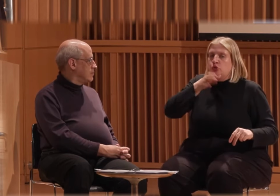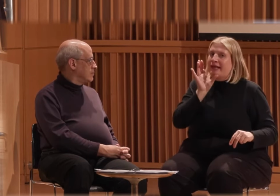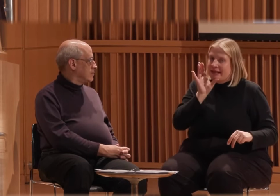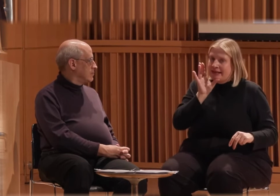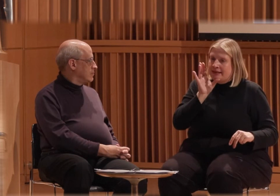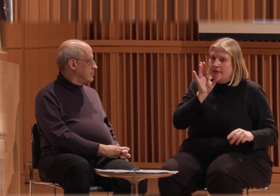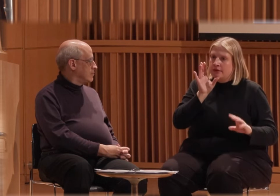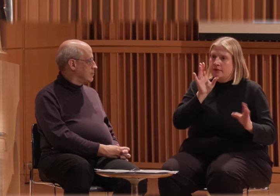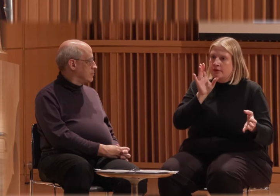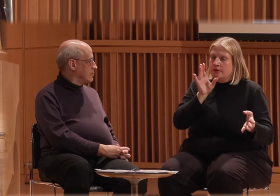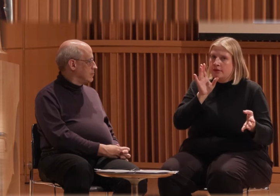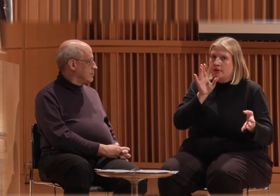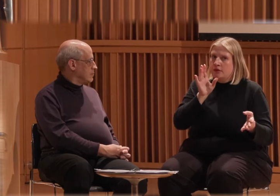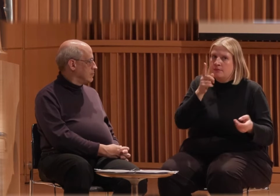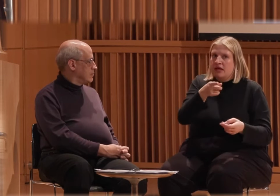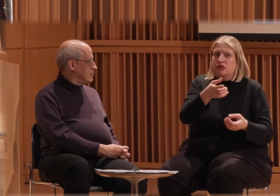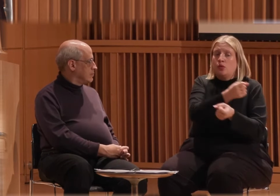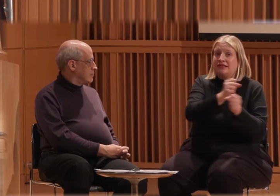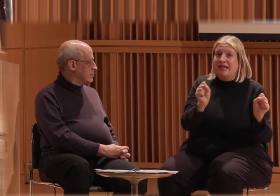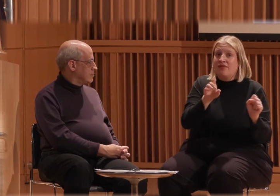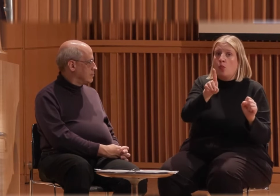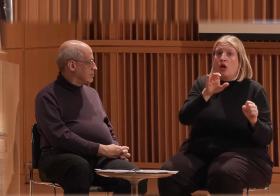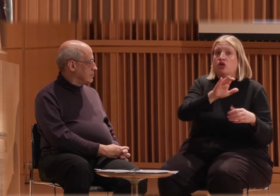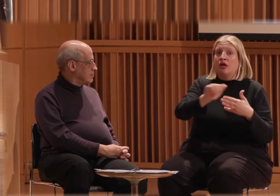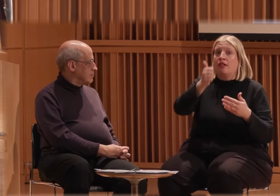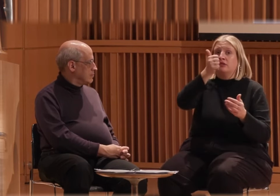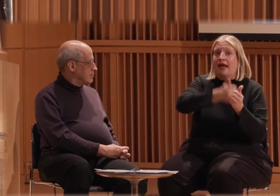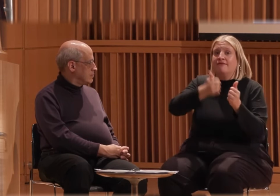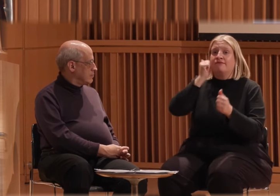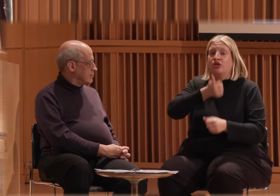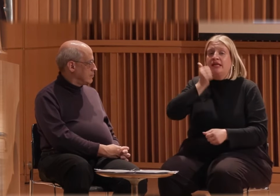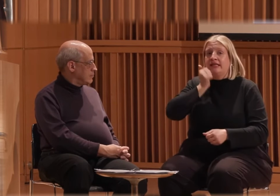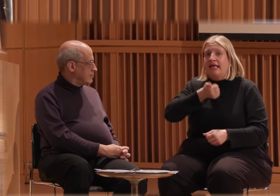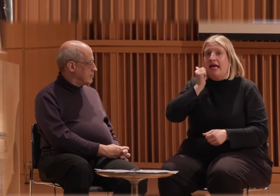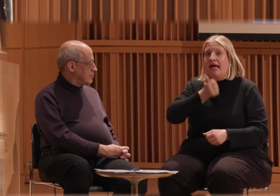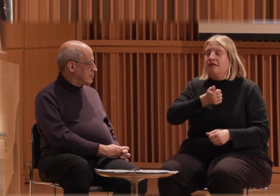and it saved them $100 a day. It